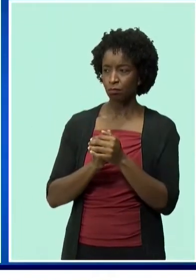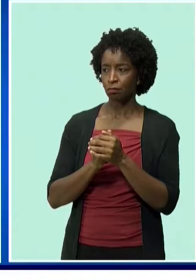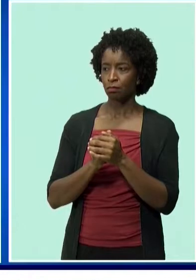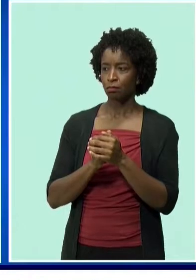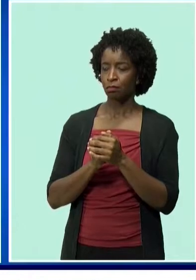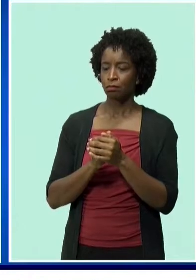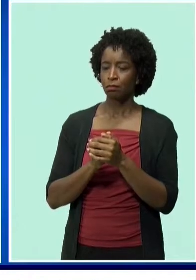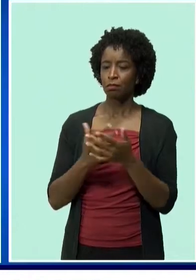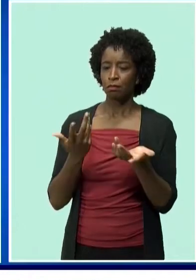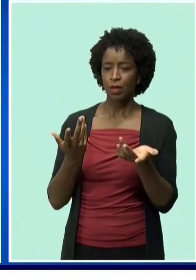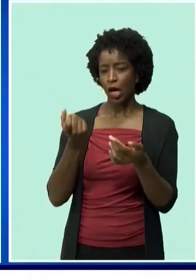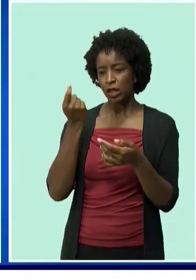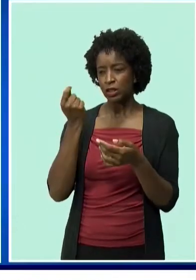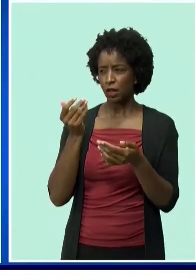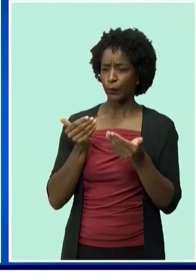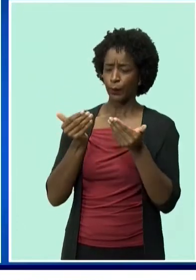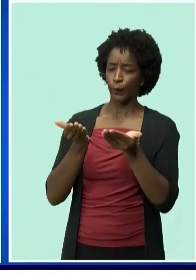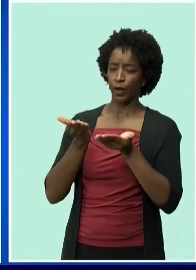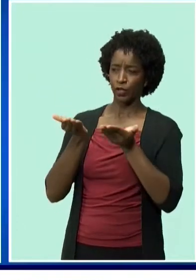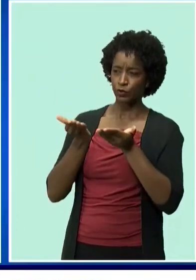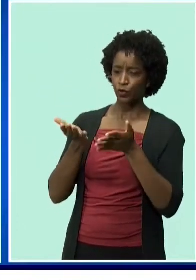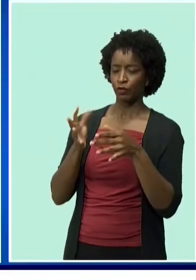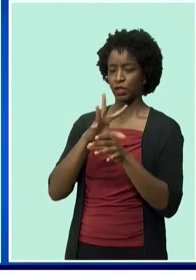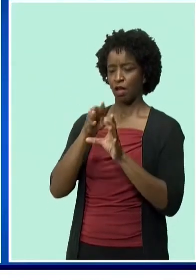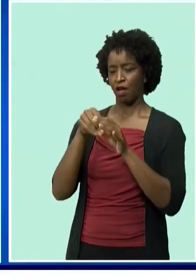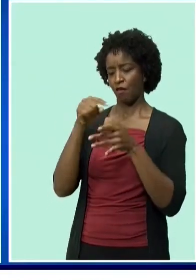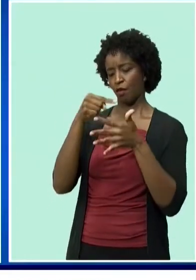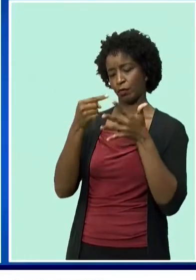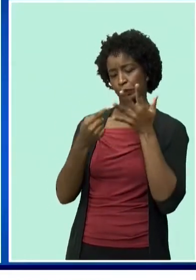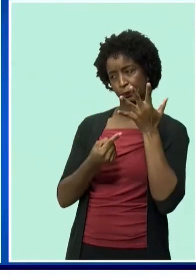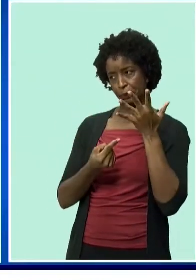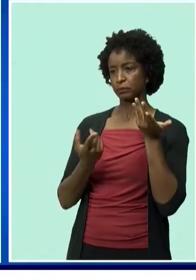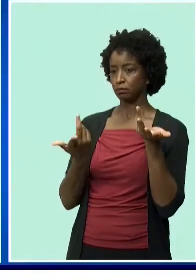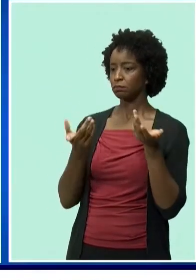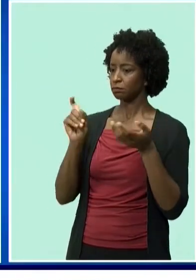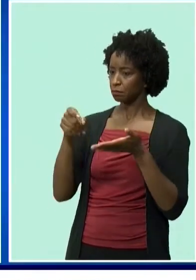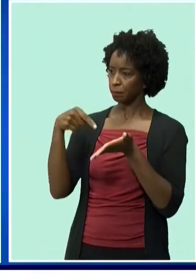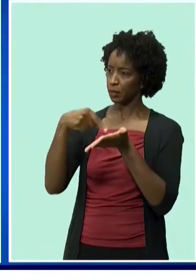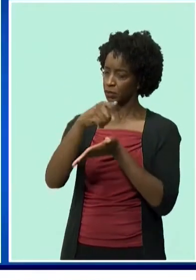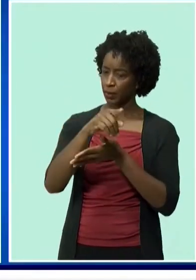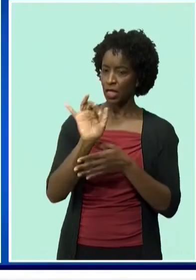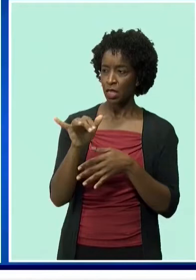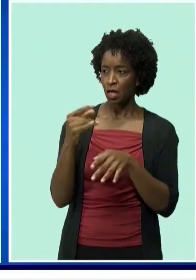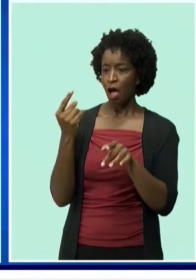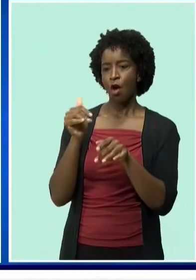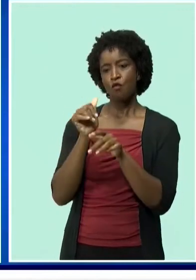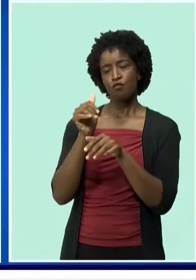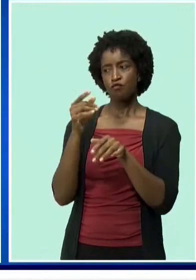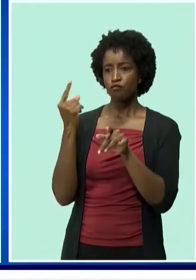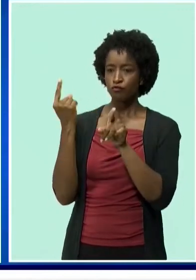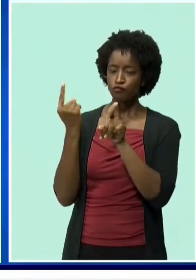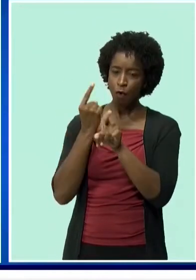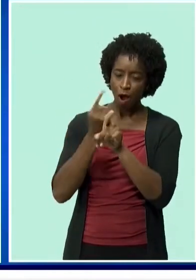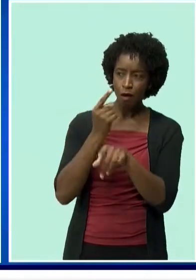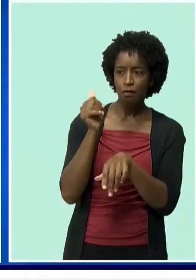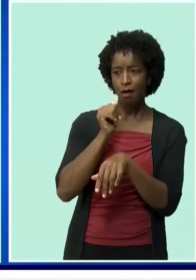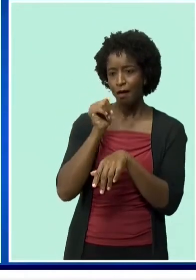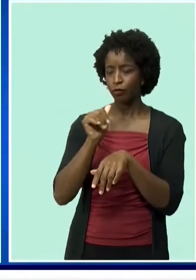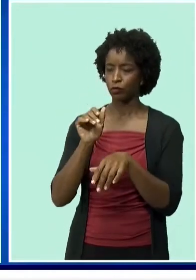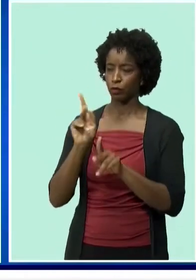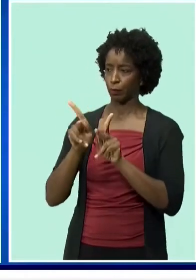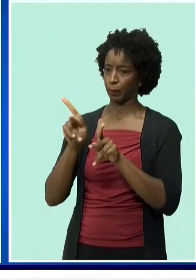proposed services. They're not expected to be, everyday charges that everyone pays or deals